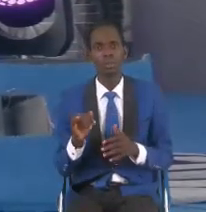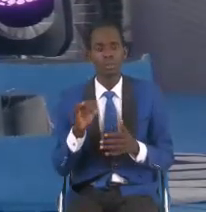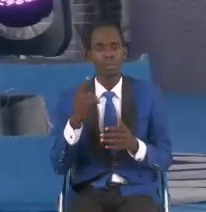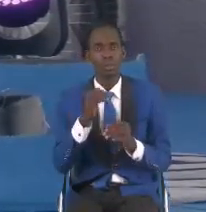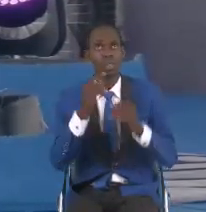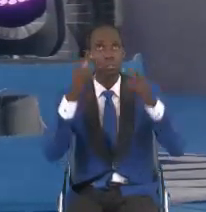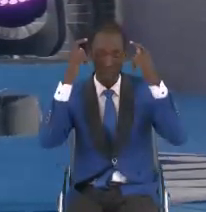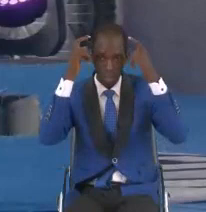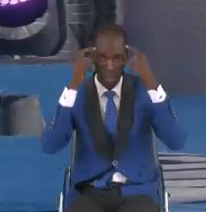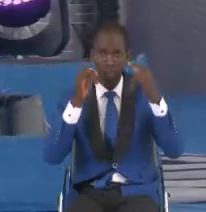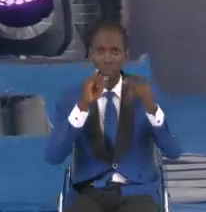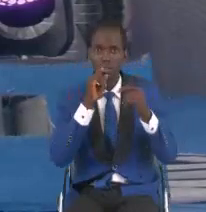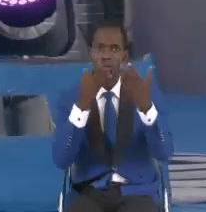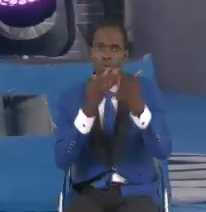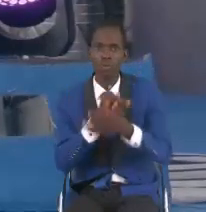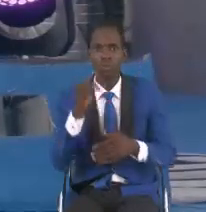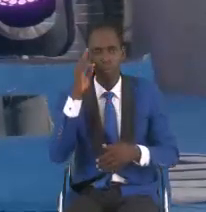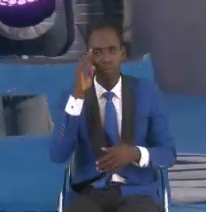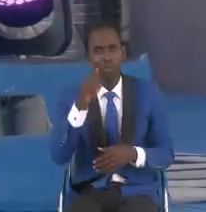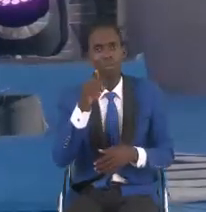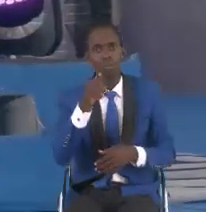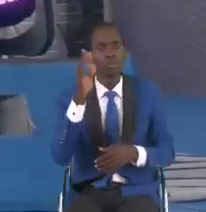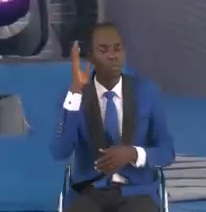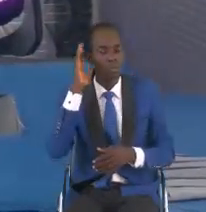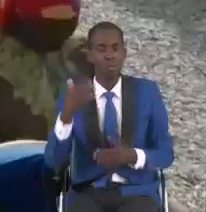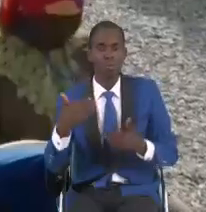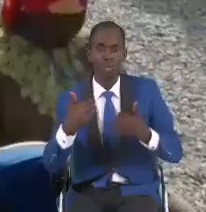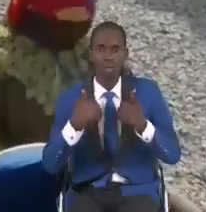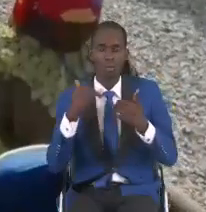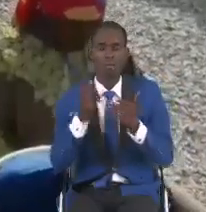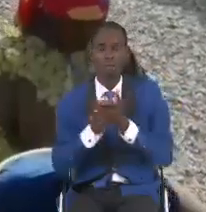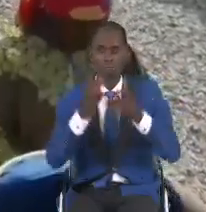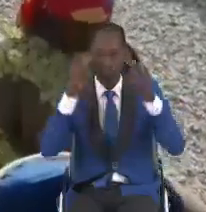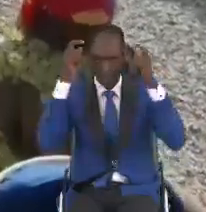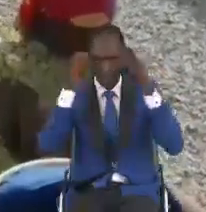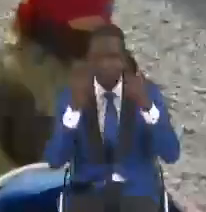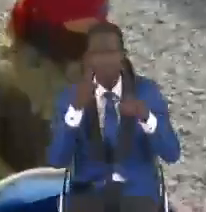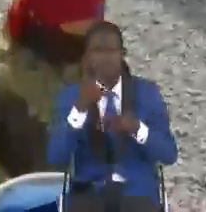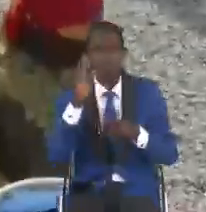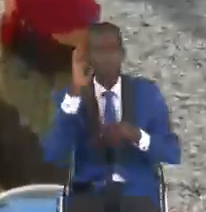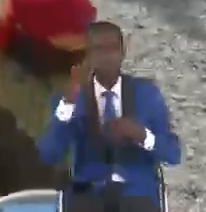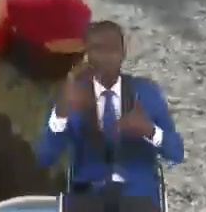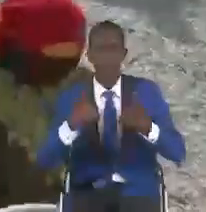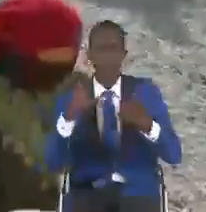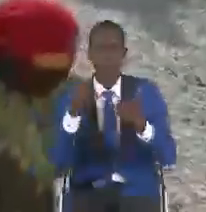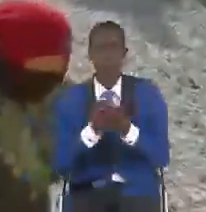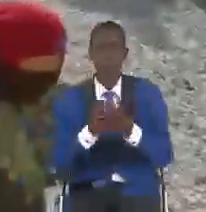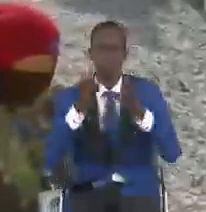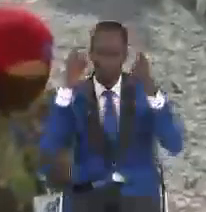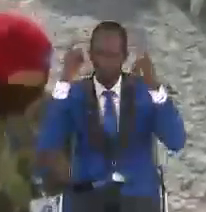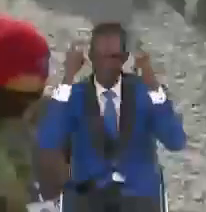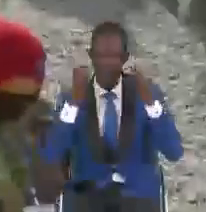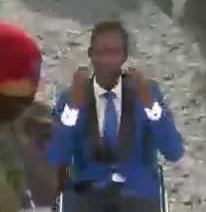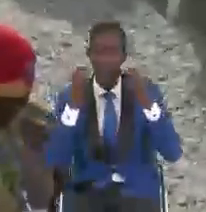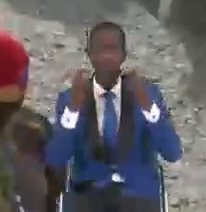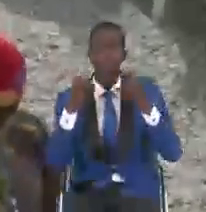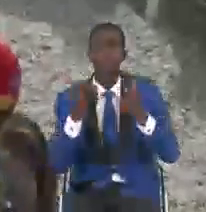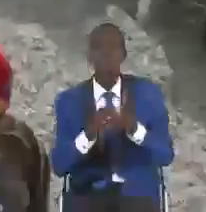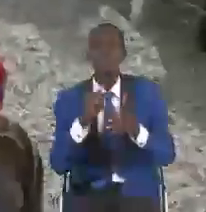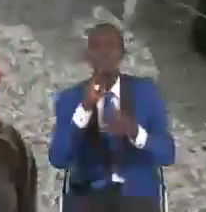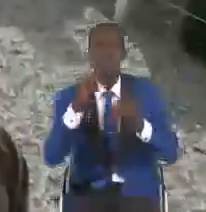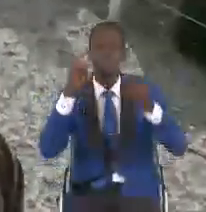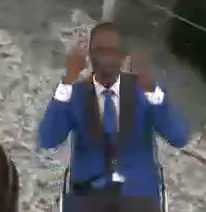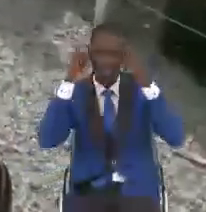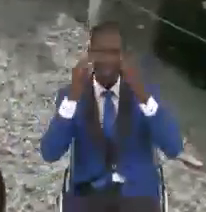you. You will wear a crown. I said you will wear a crown. It's the crown of